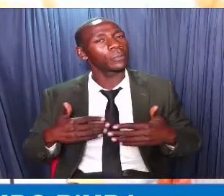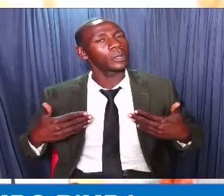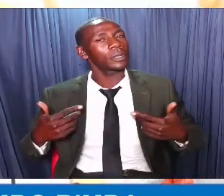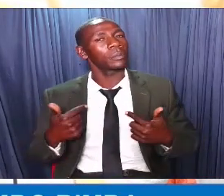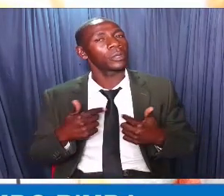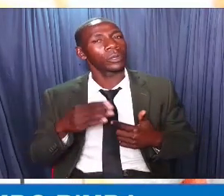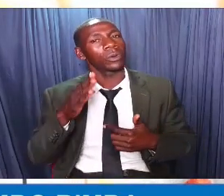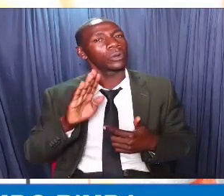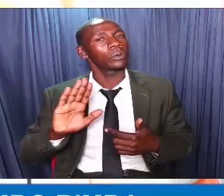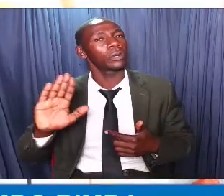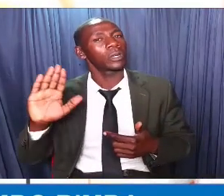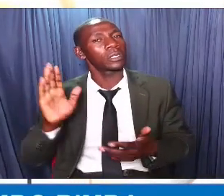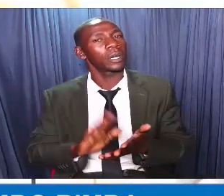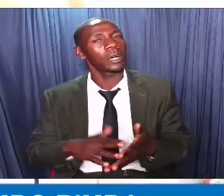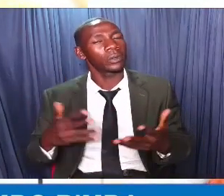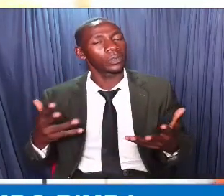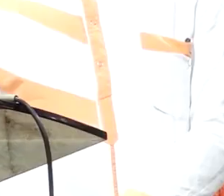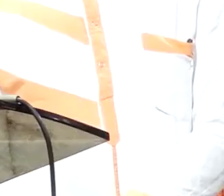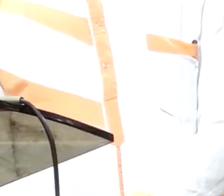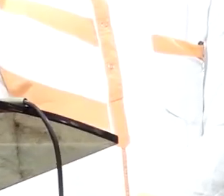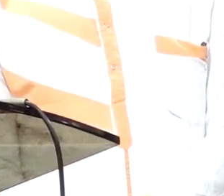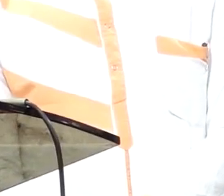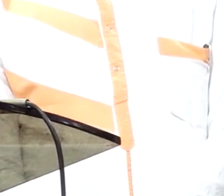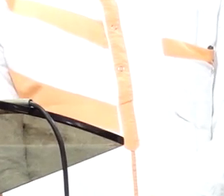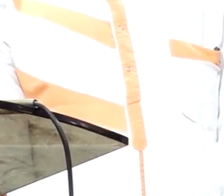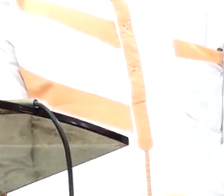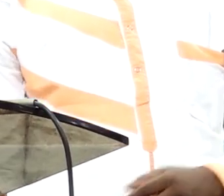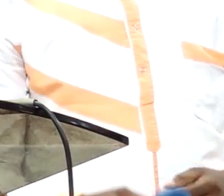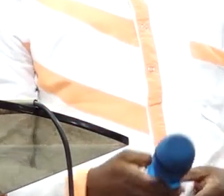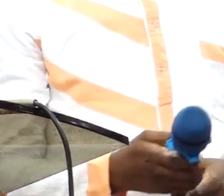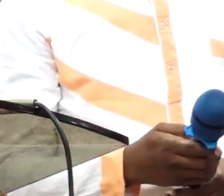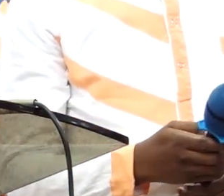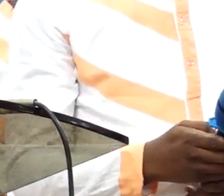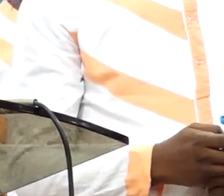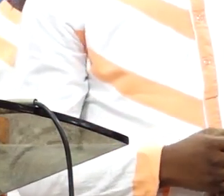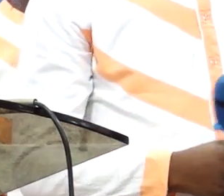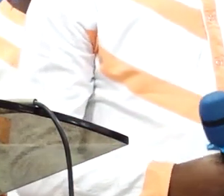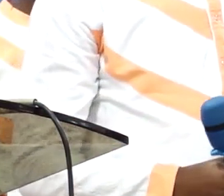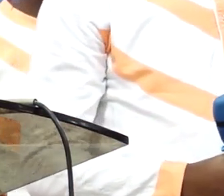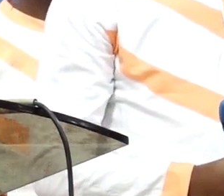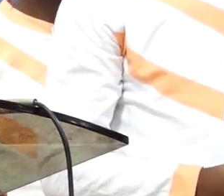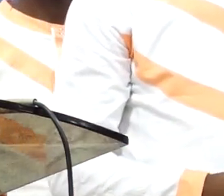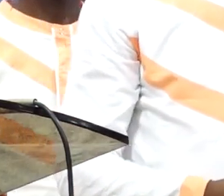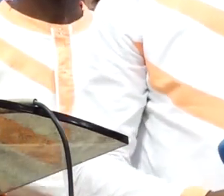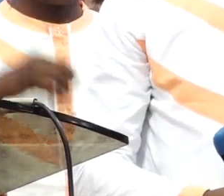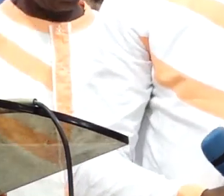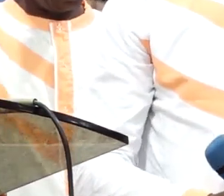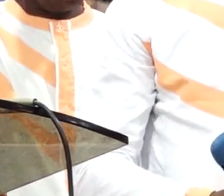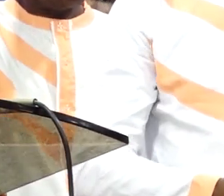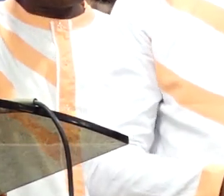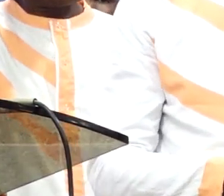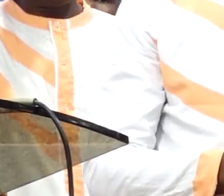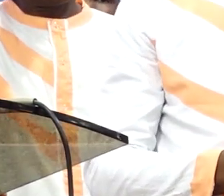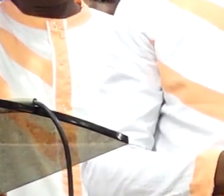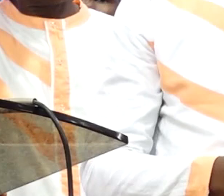edifying me. Hallelujah. Hallelujah. Na waomba tusimame. I ask you to stand up. Ukikubali moyoni mwako if you accept in